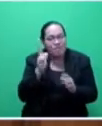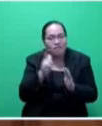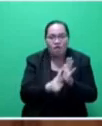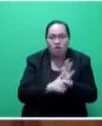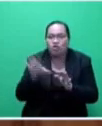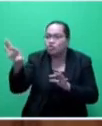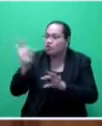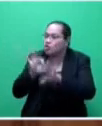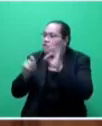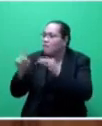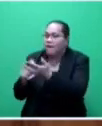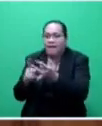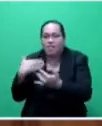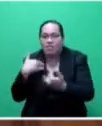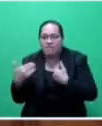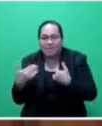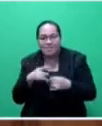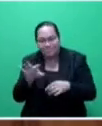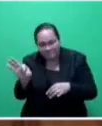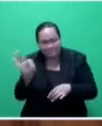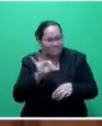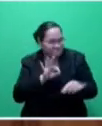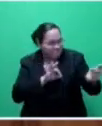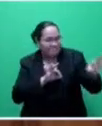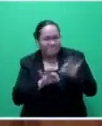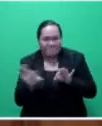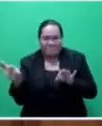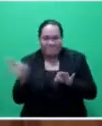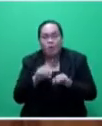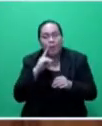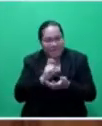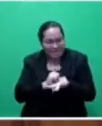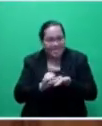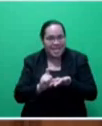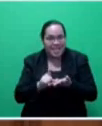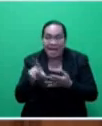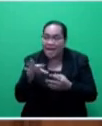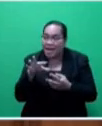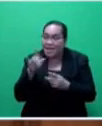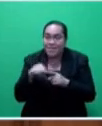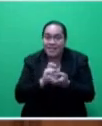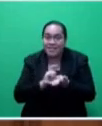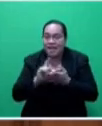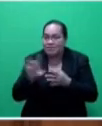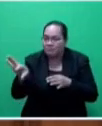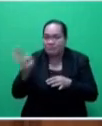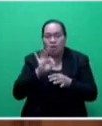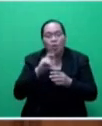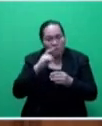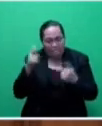something like that, which then makes it very clear that the appointment will be within that